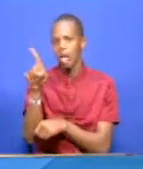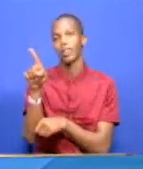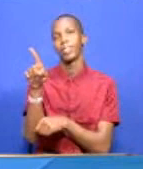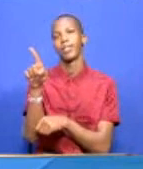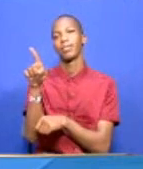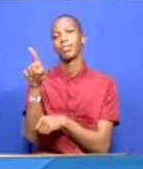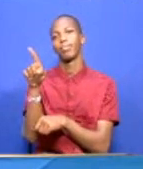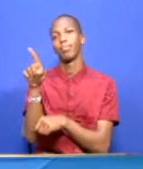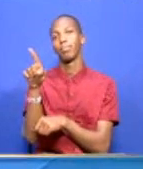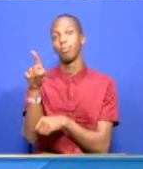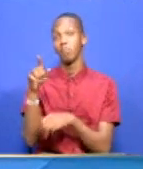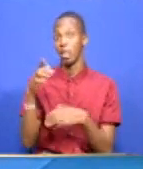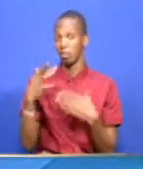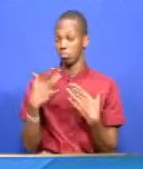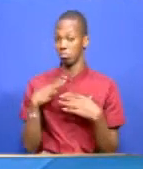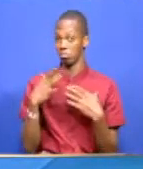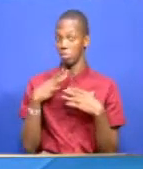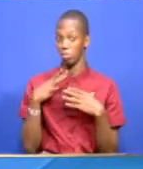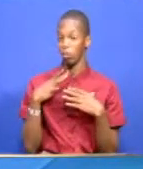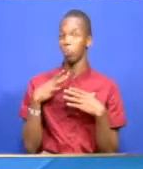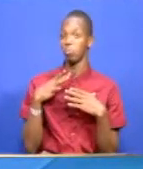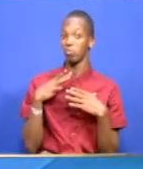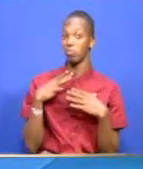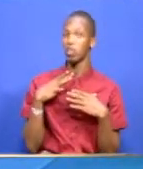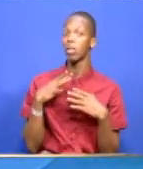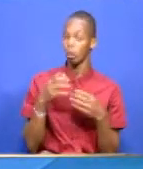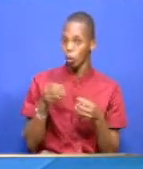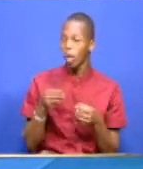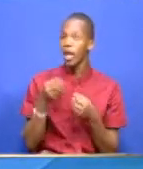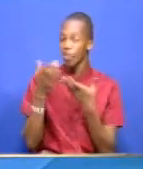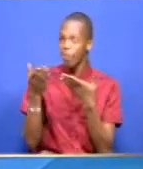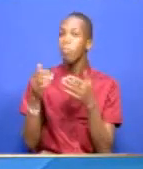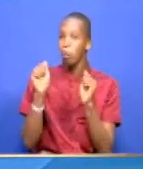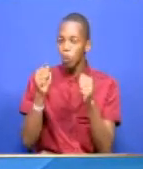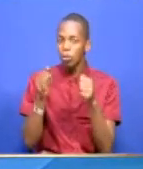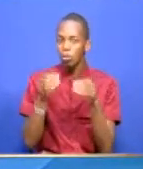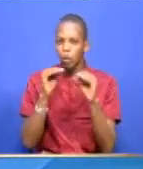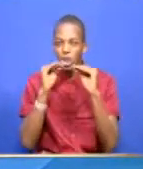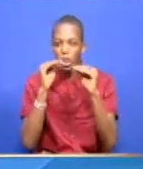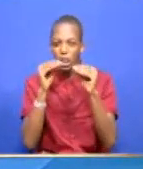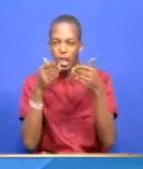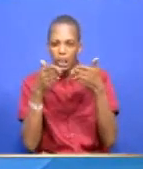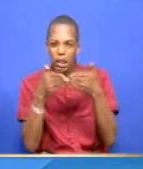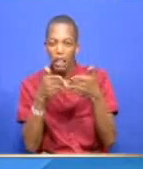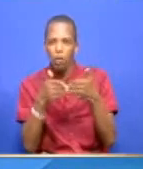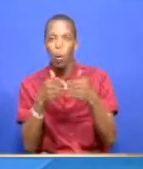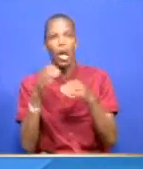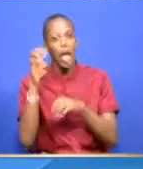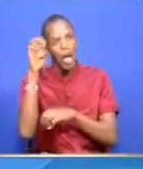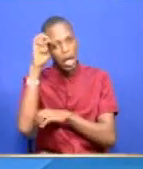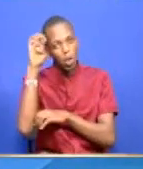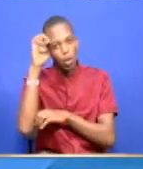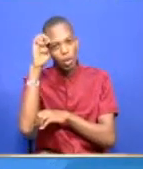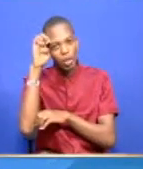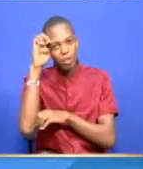And for those who are pushing to introduce comprehensive sexual education in our schools, we categorically say